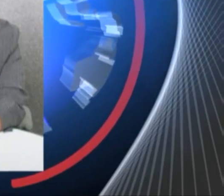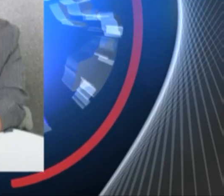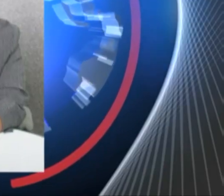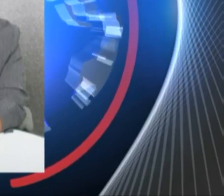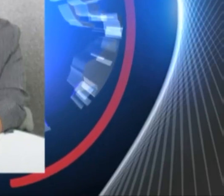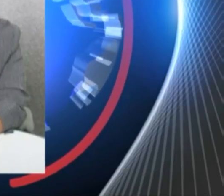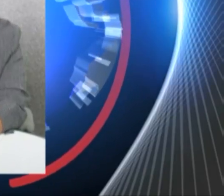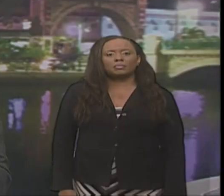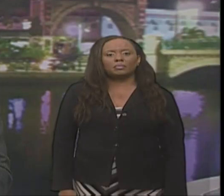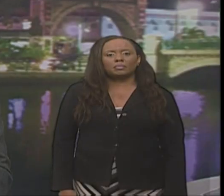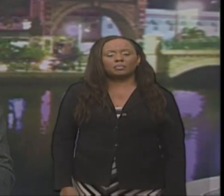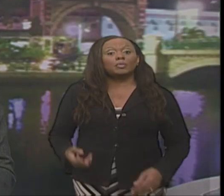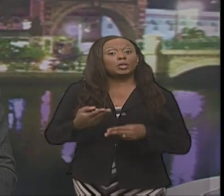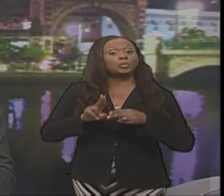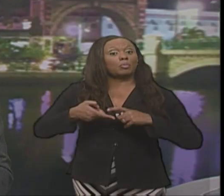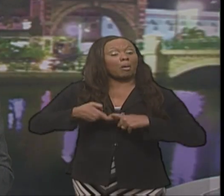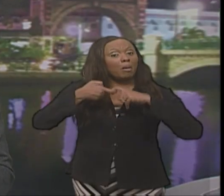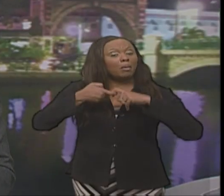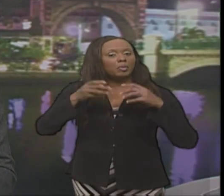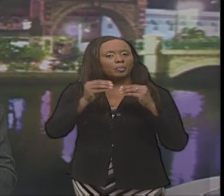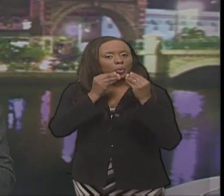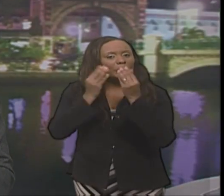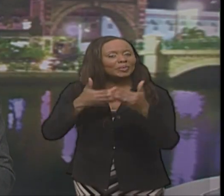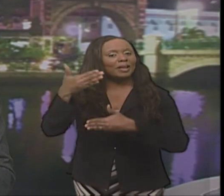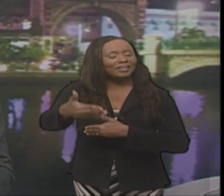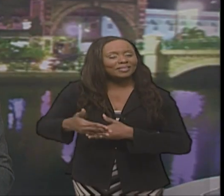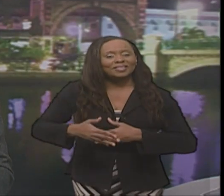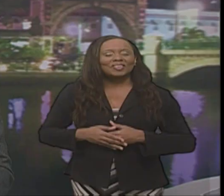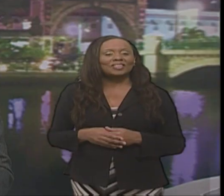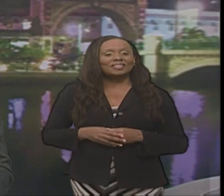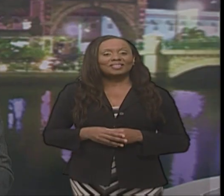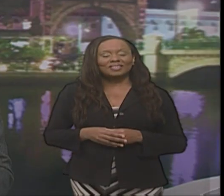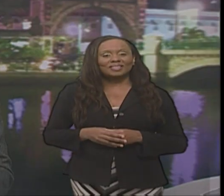else will. We'll take a commercial break here and come back with more news.